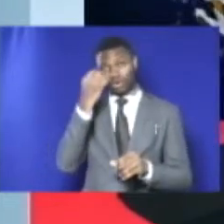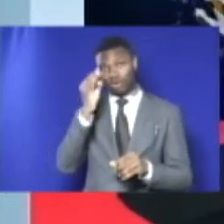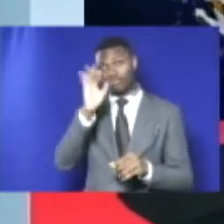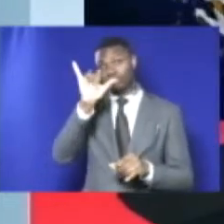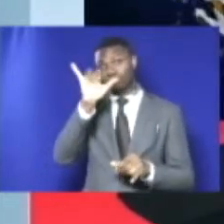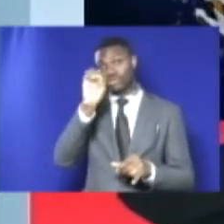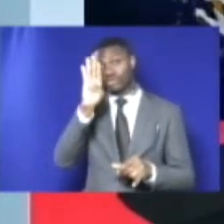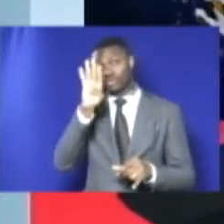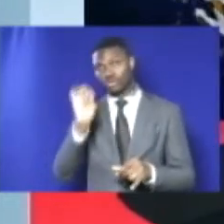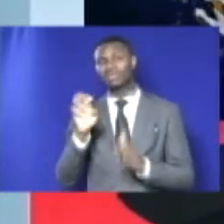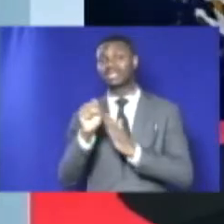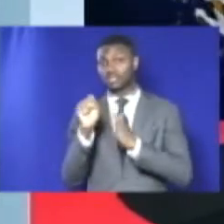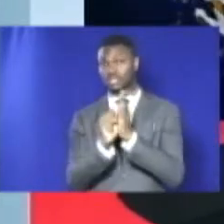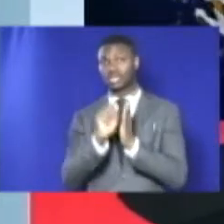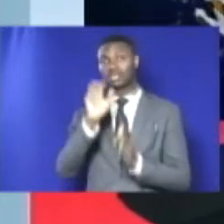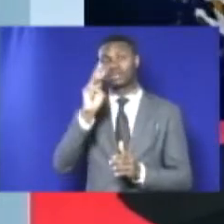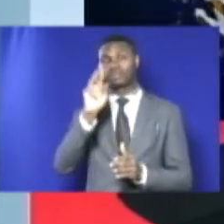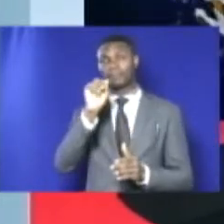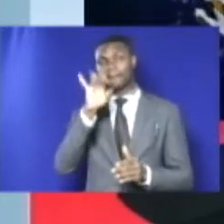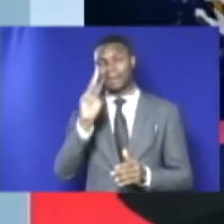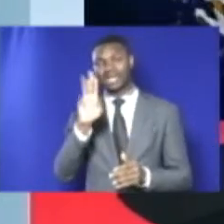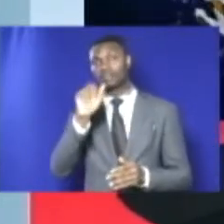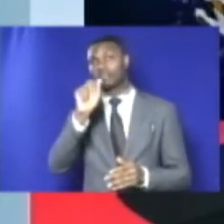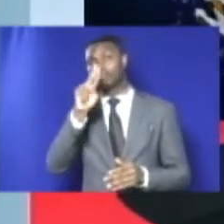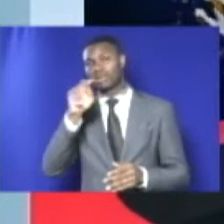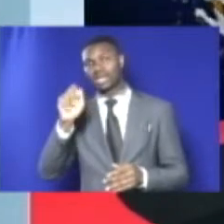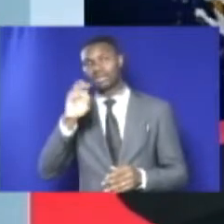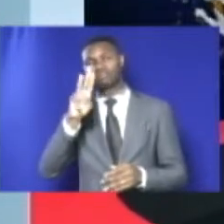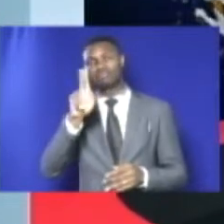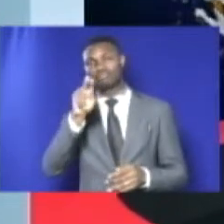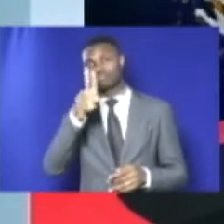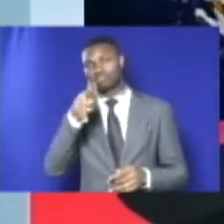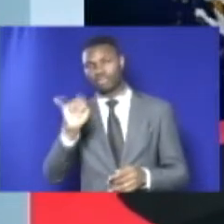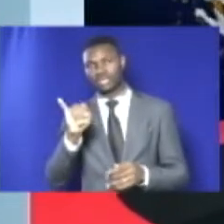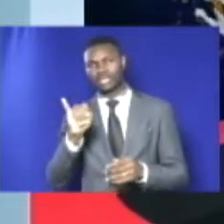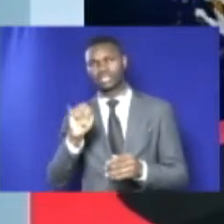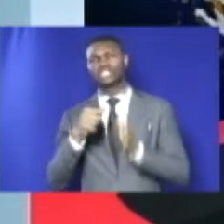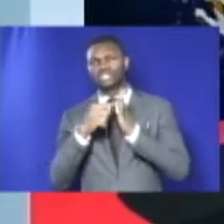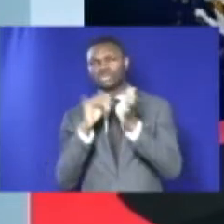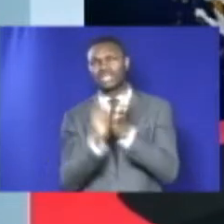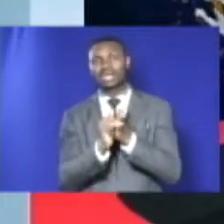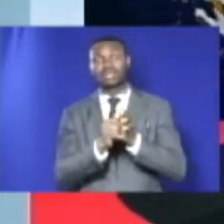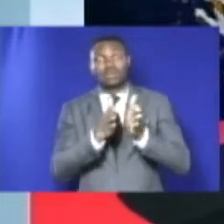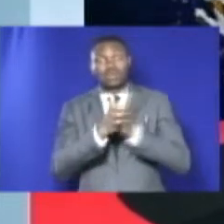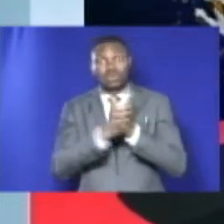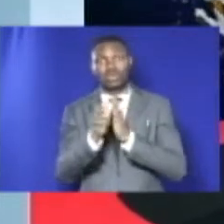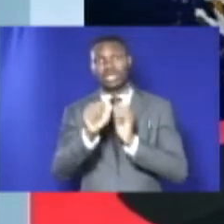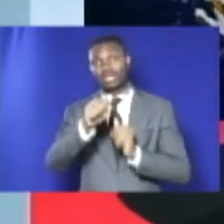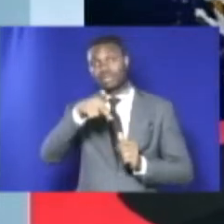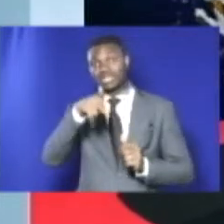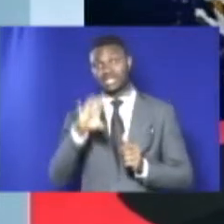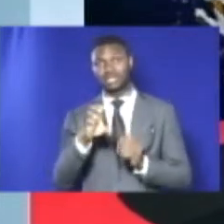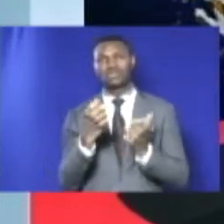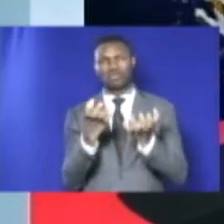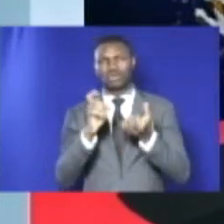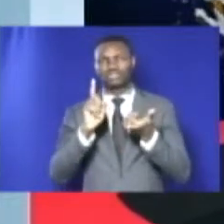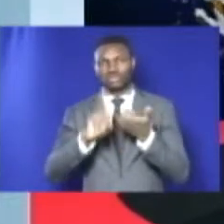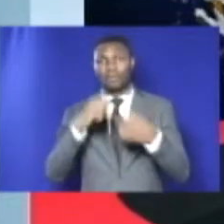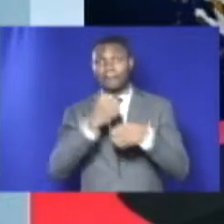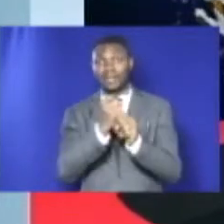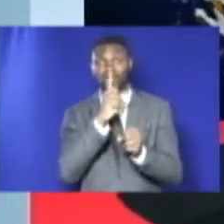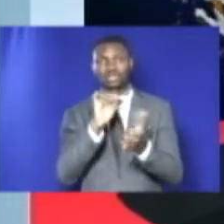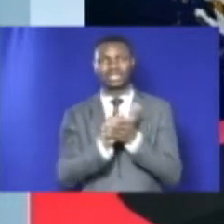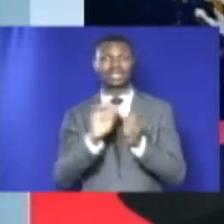Buni, assured of leadership that will practically, that is, demonstrate the desire of the APC to create a prosperous future for the